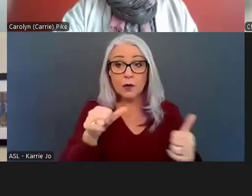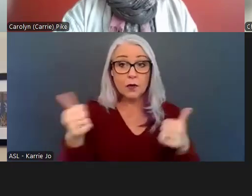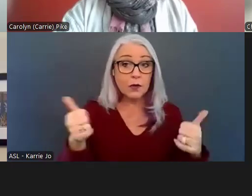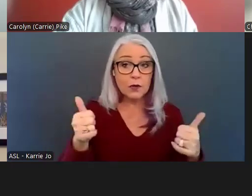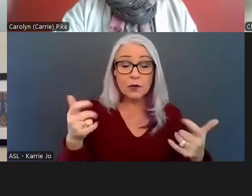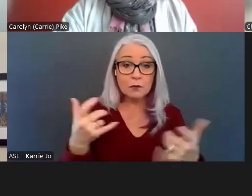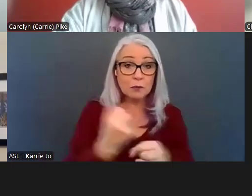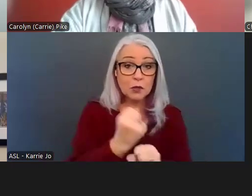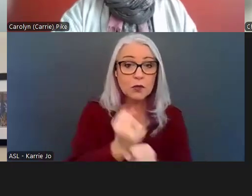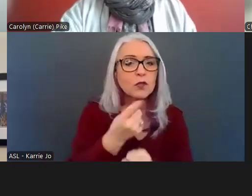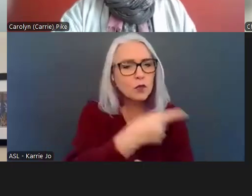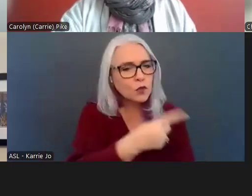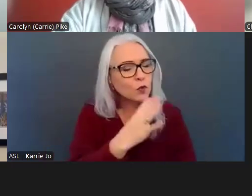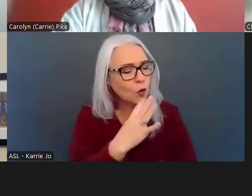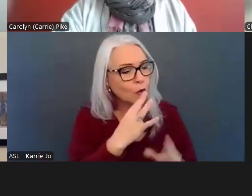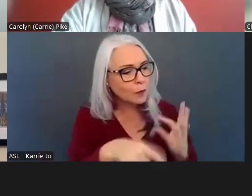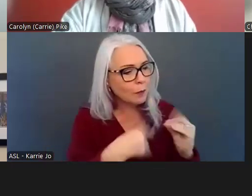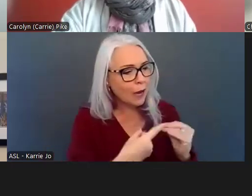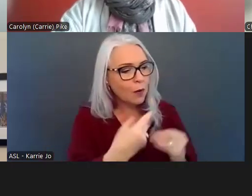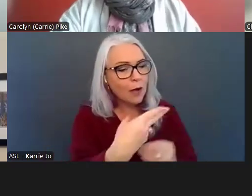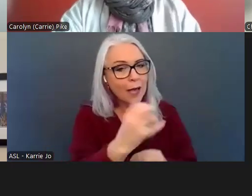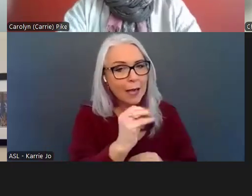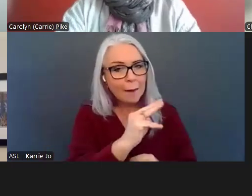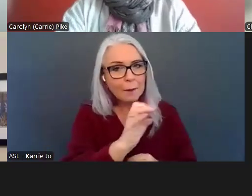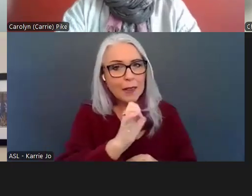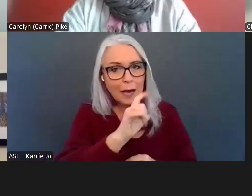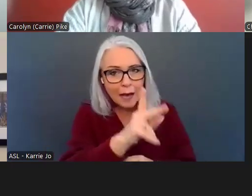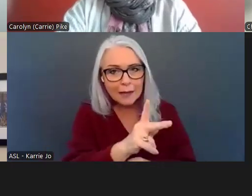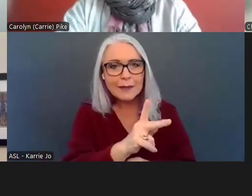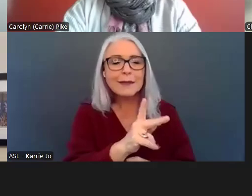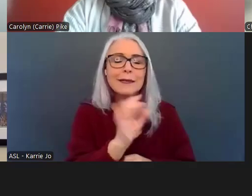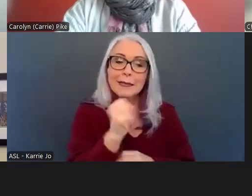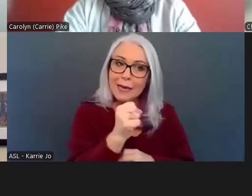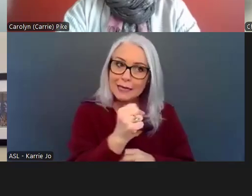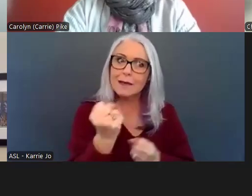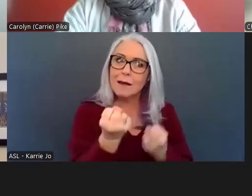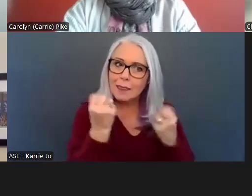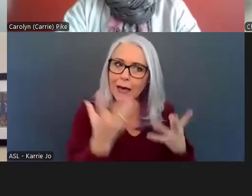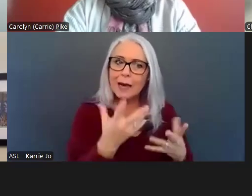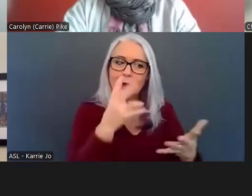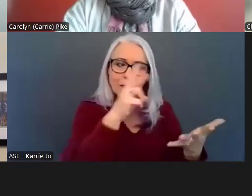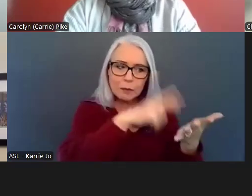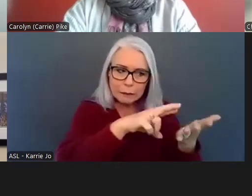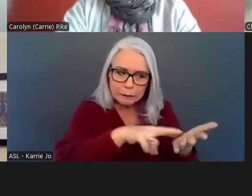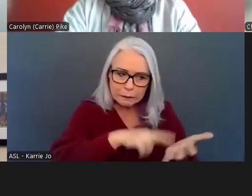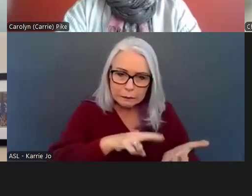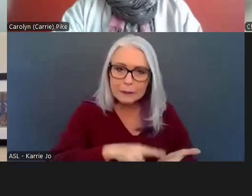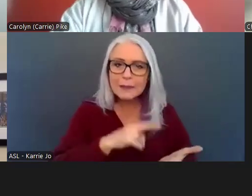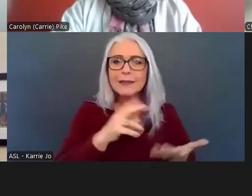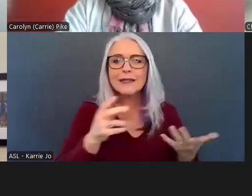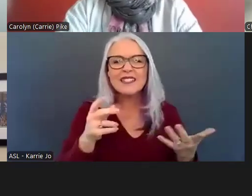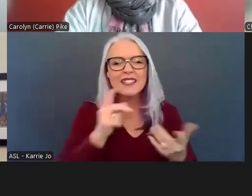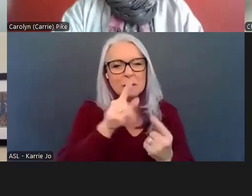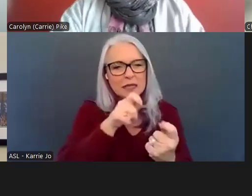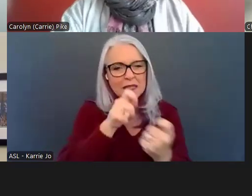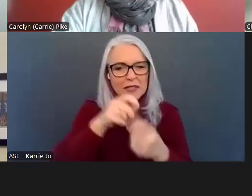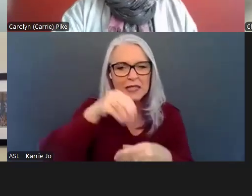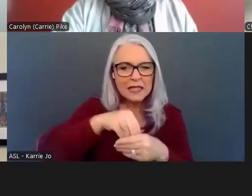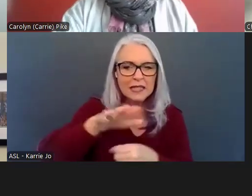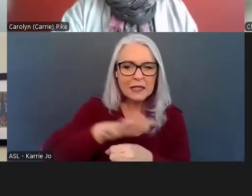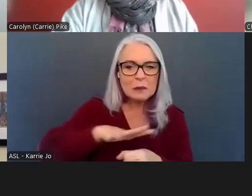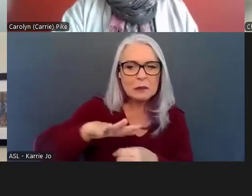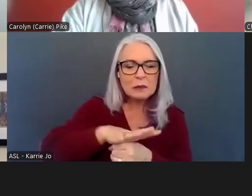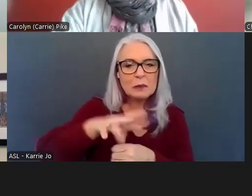brought up hemlock woolly algid, and there's been a lot of work, looking, in Pennsylvania specifically, what other species can we potentially